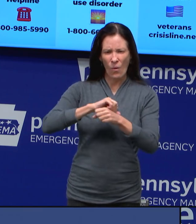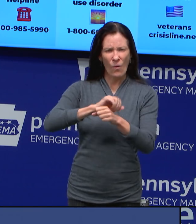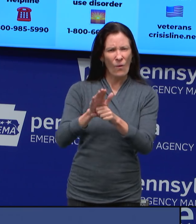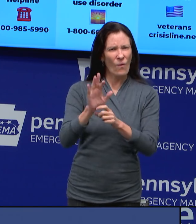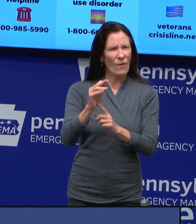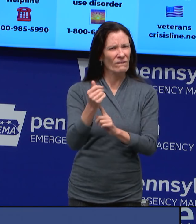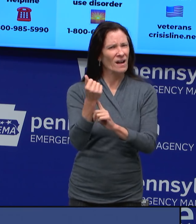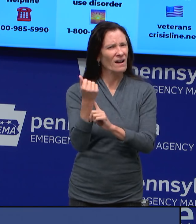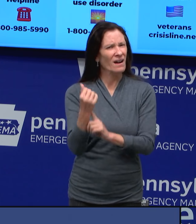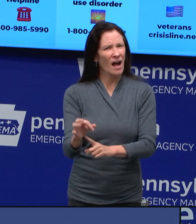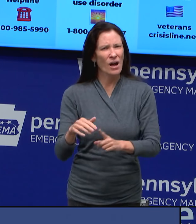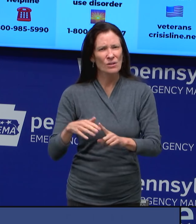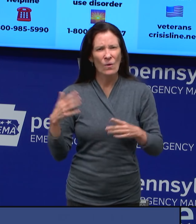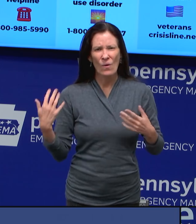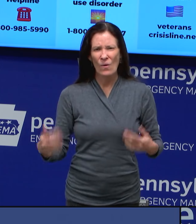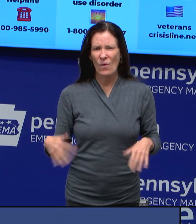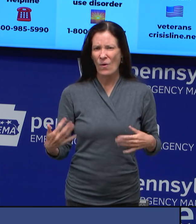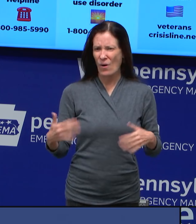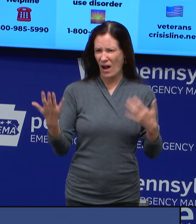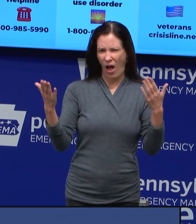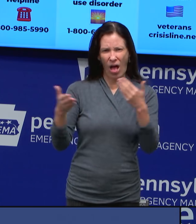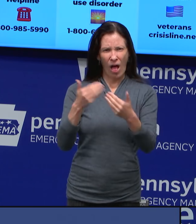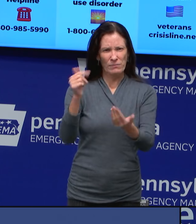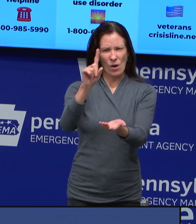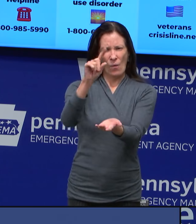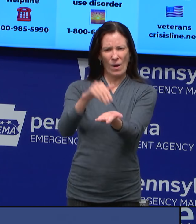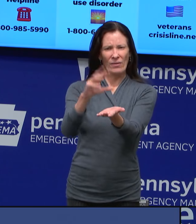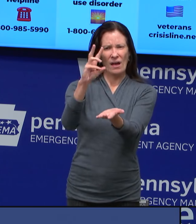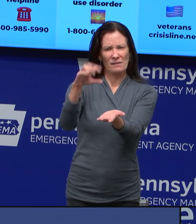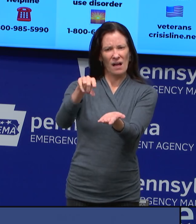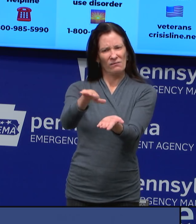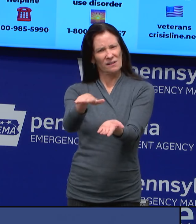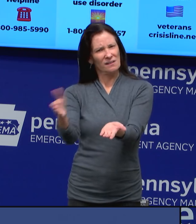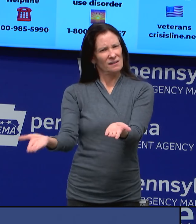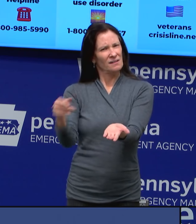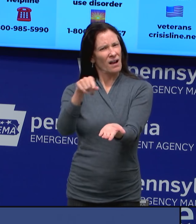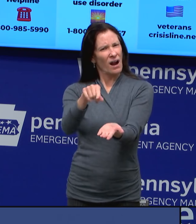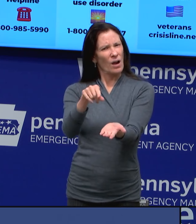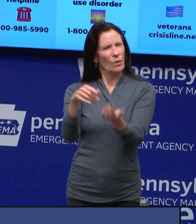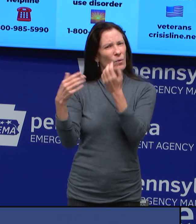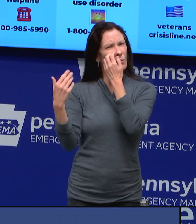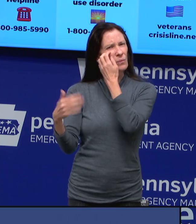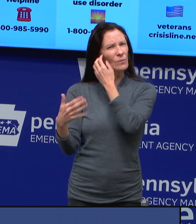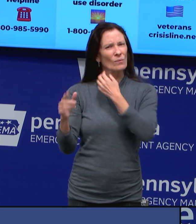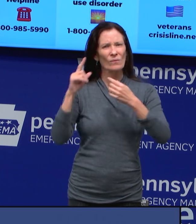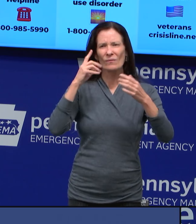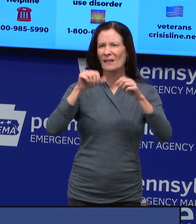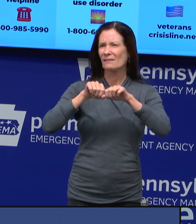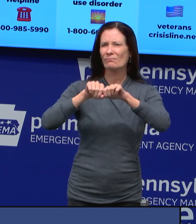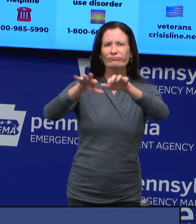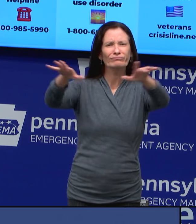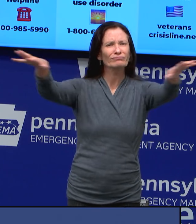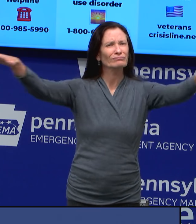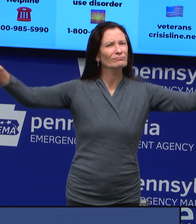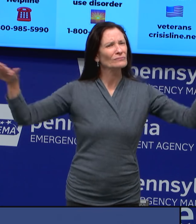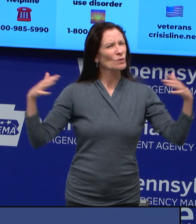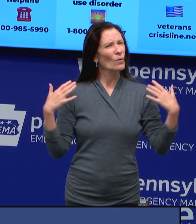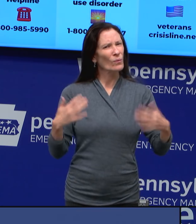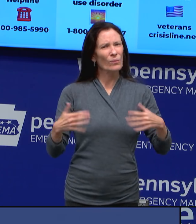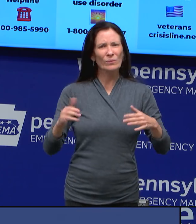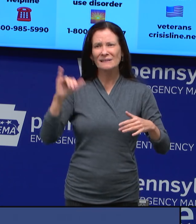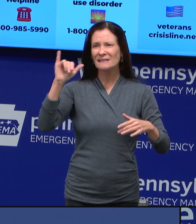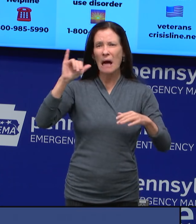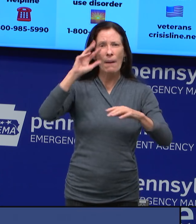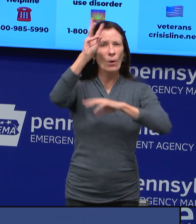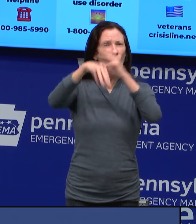passed away from COVID-19. You can see the impact it's had on other countries, other states, New York City and New Jersey, et cetera. And